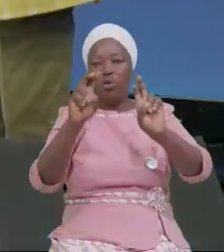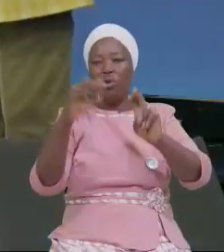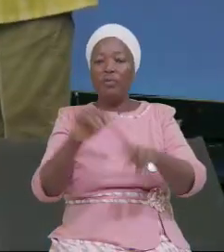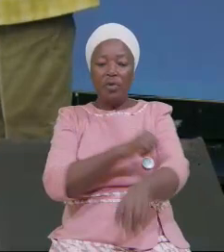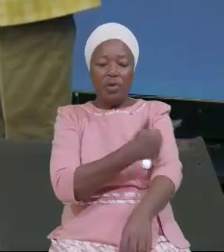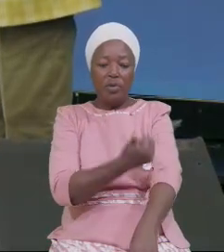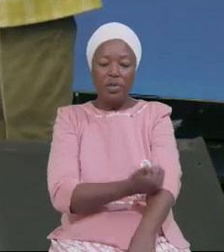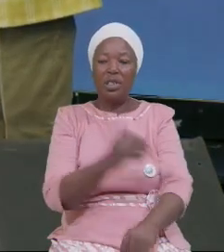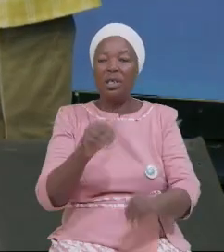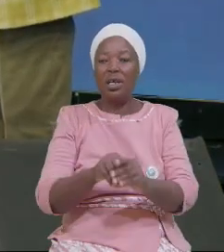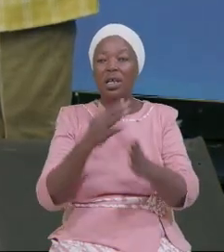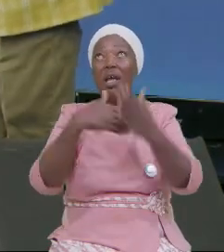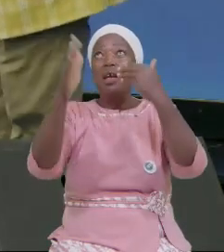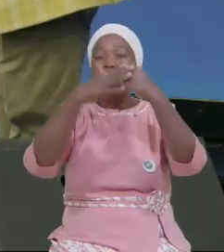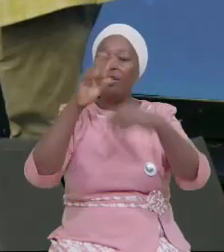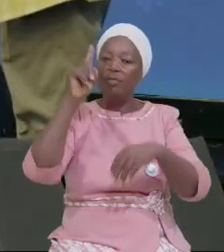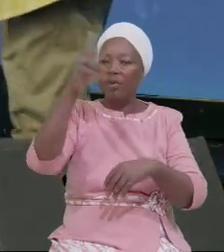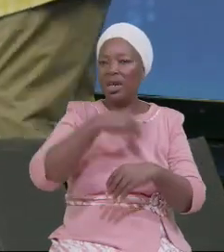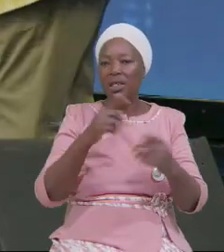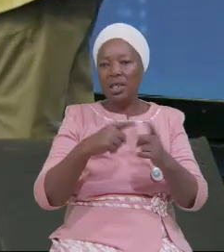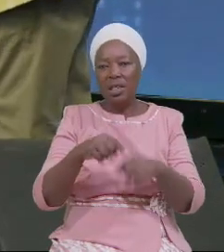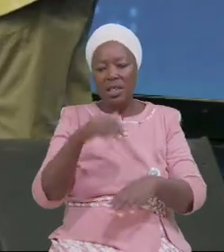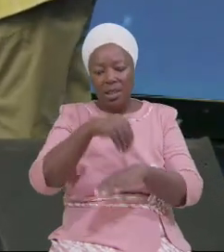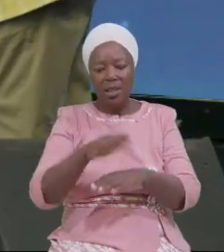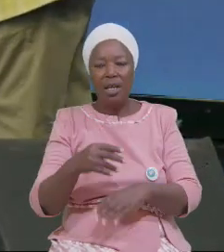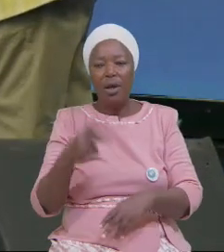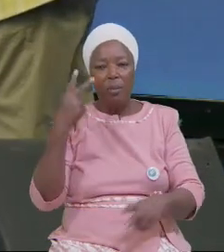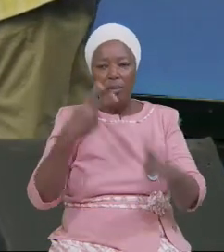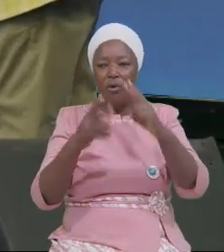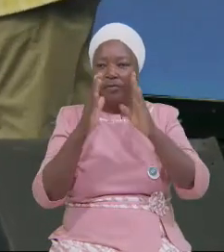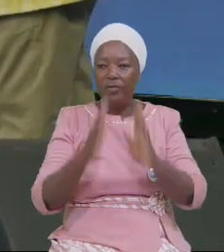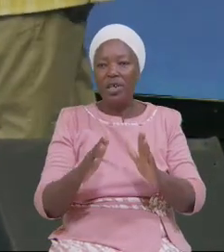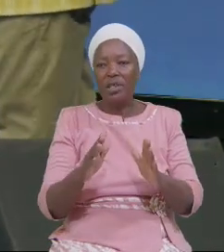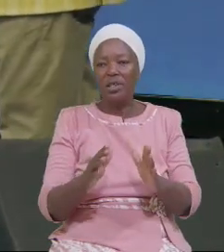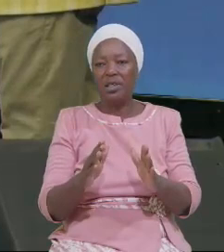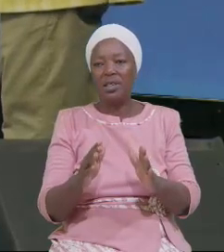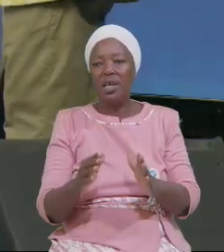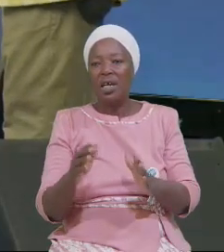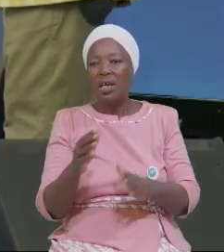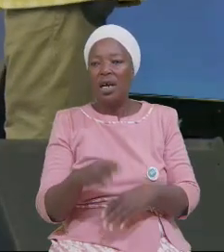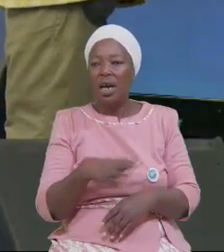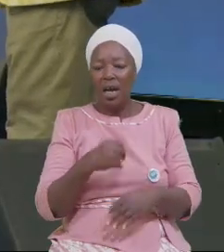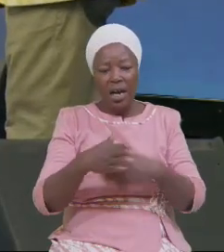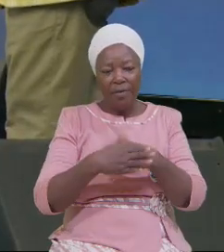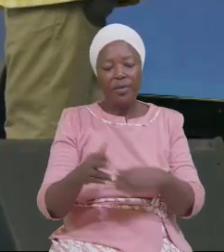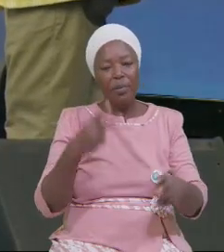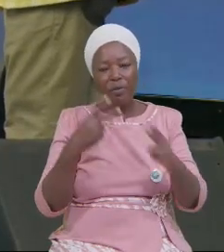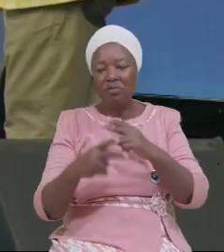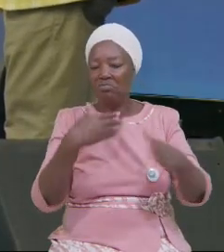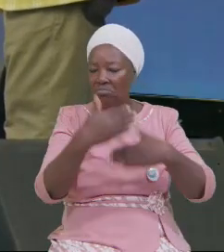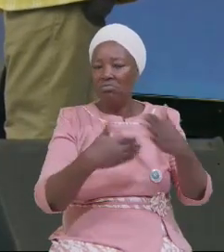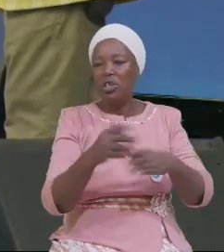heaven, and he sent prophet after prophet, prophet after prophet, to